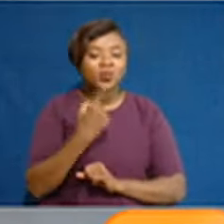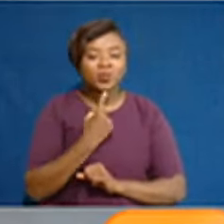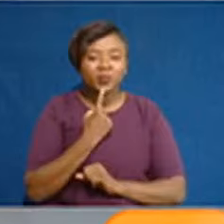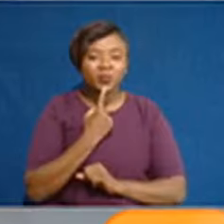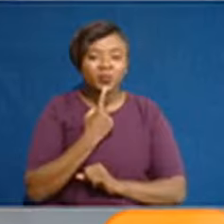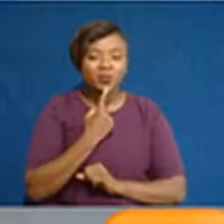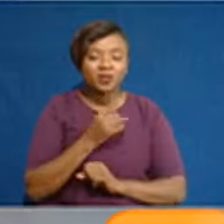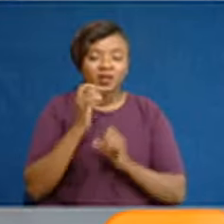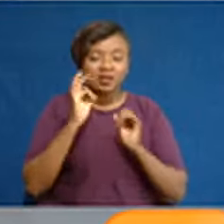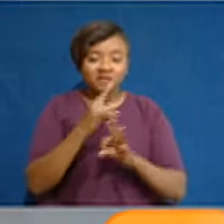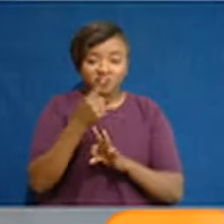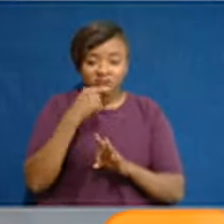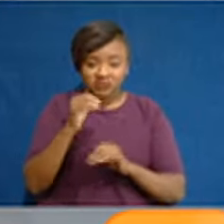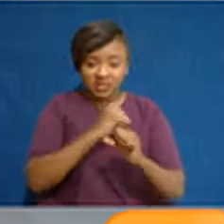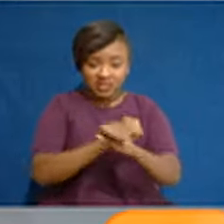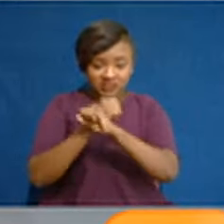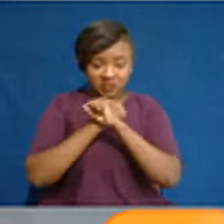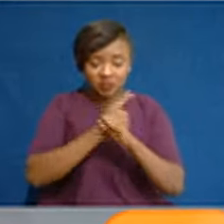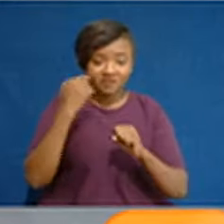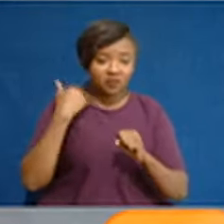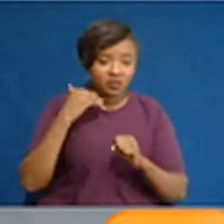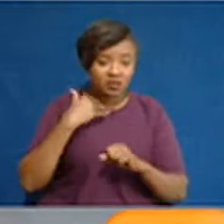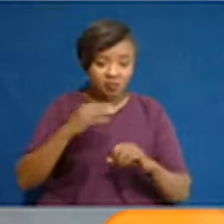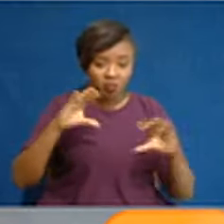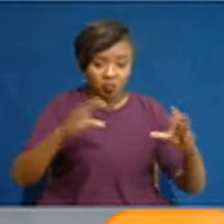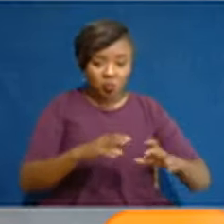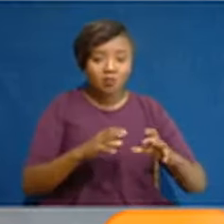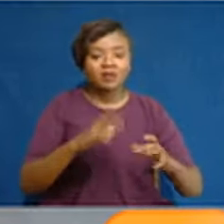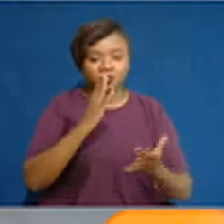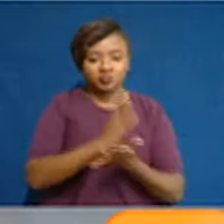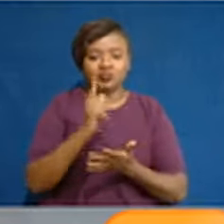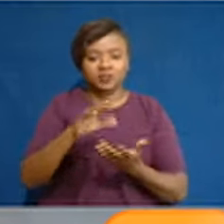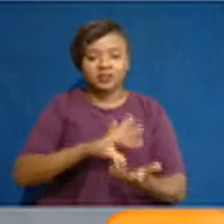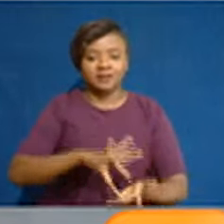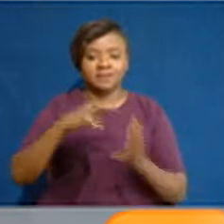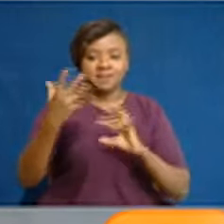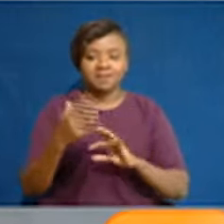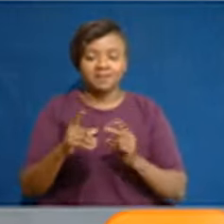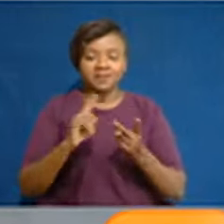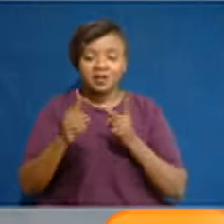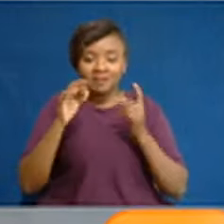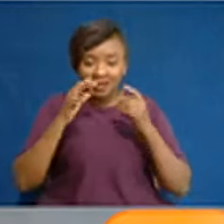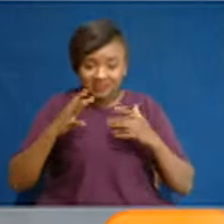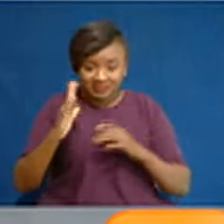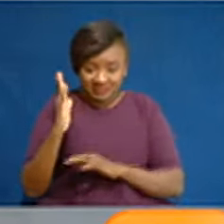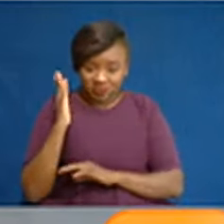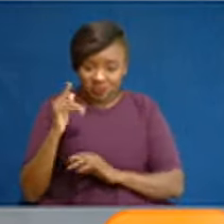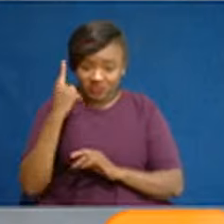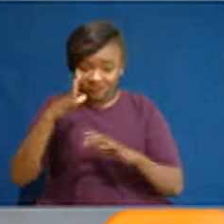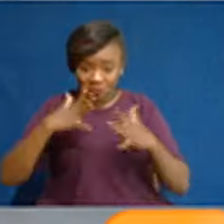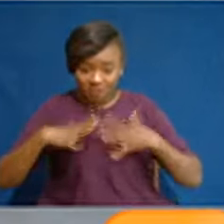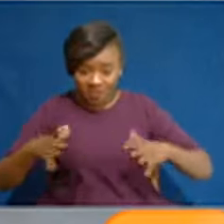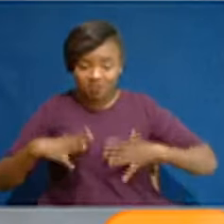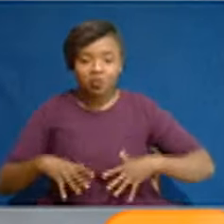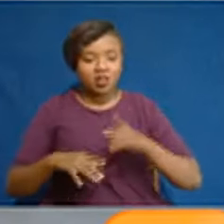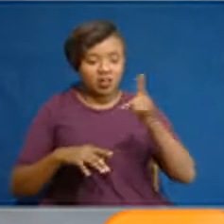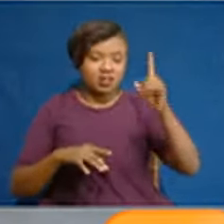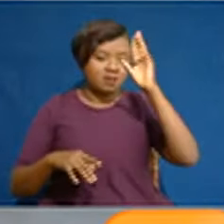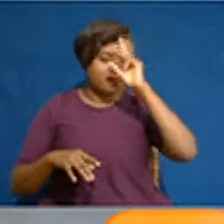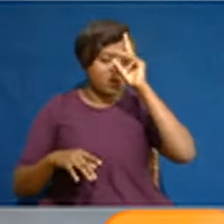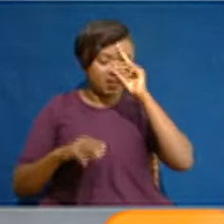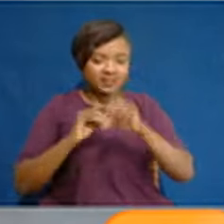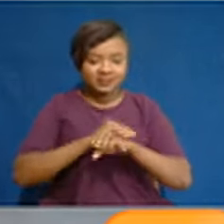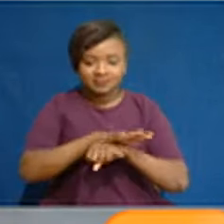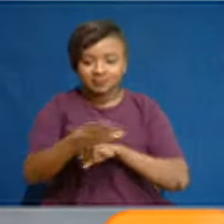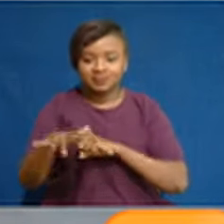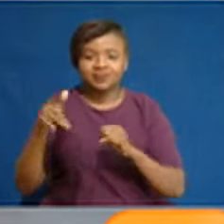security for looters, then of course it's disrupting security for looters. But the people, it is the police that expend violence, and it is not a